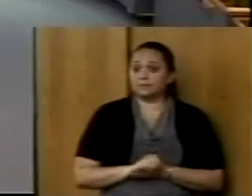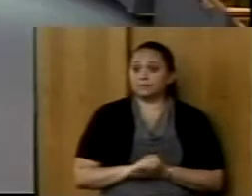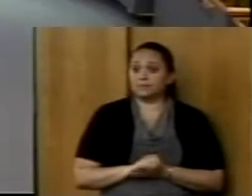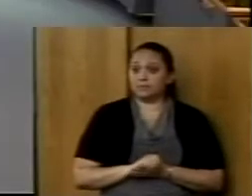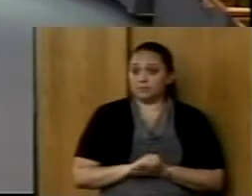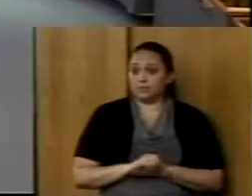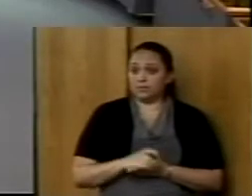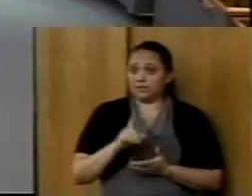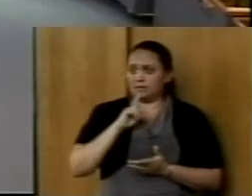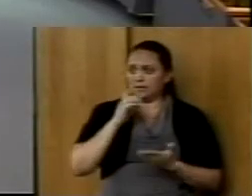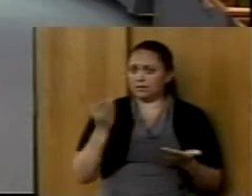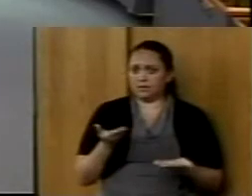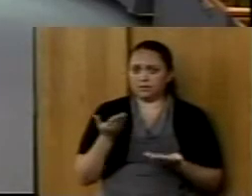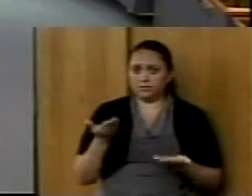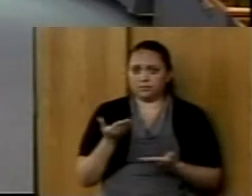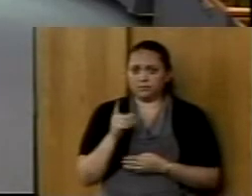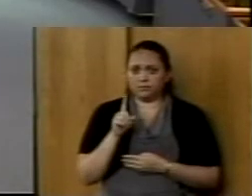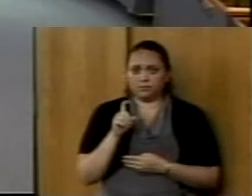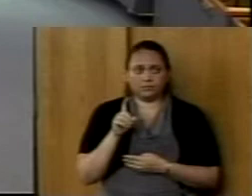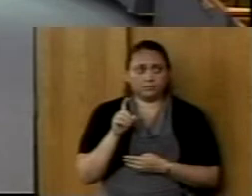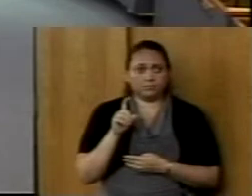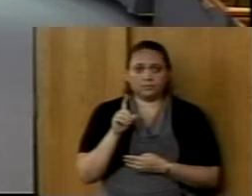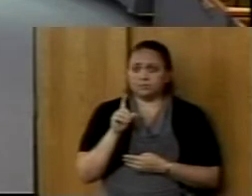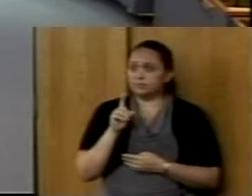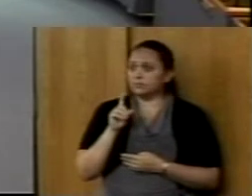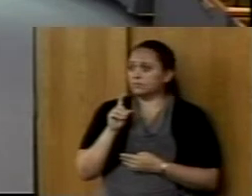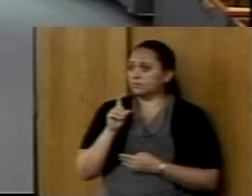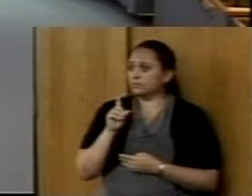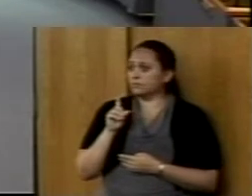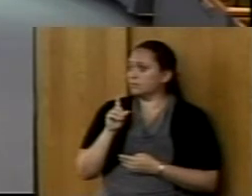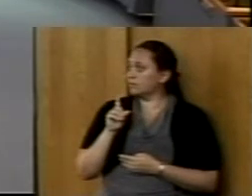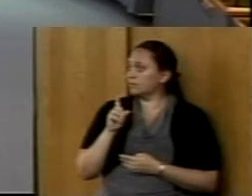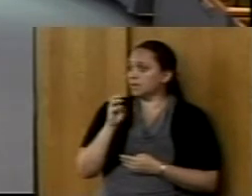Is Mr. Cifuentes in? He's coming.